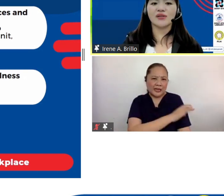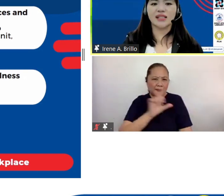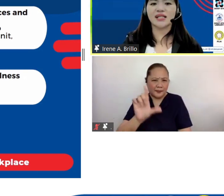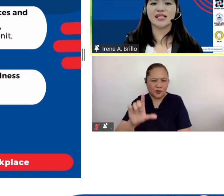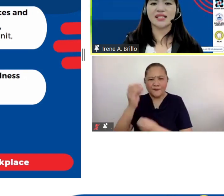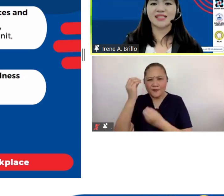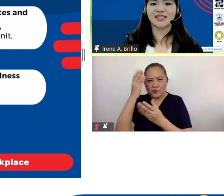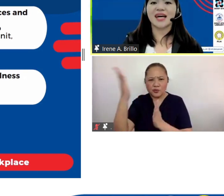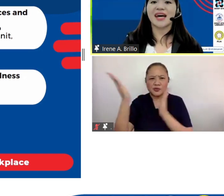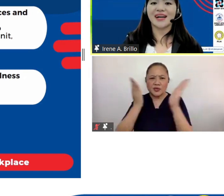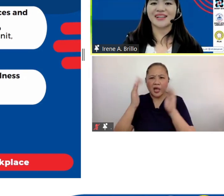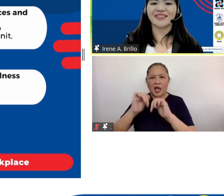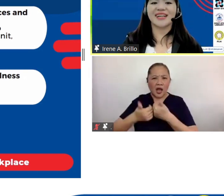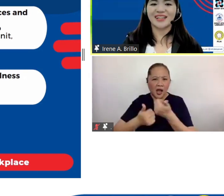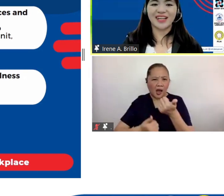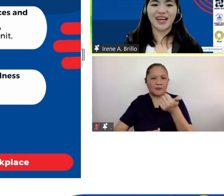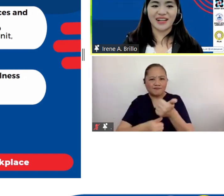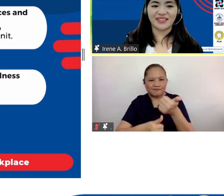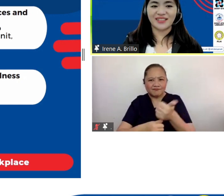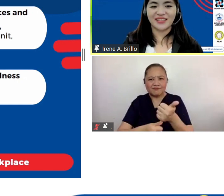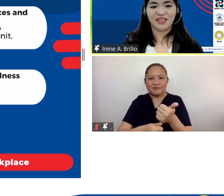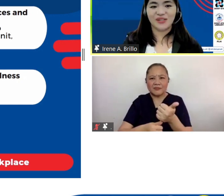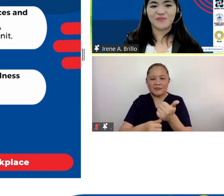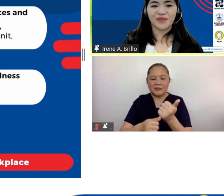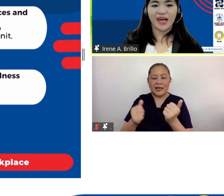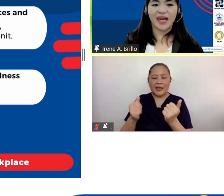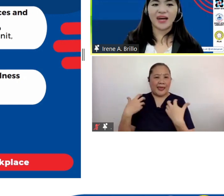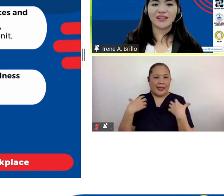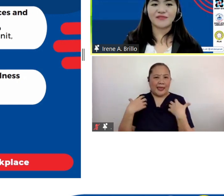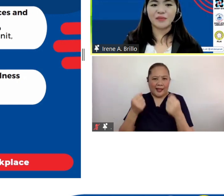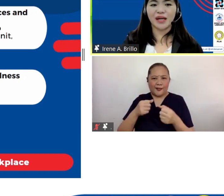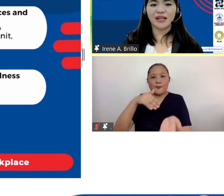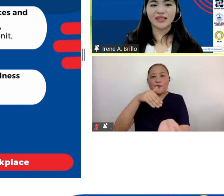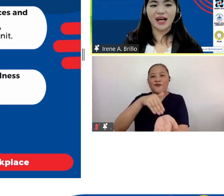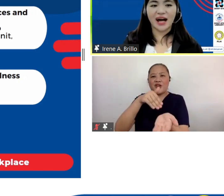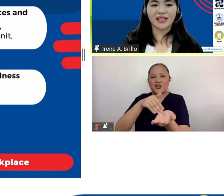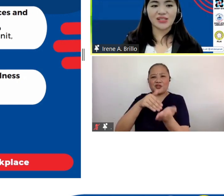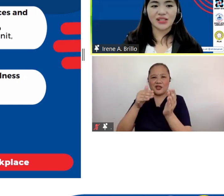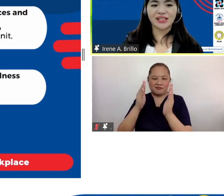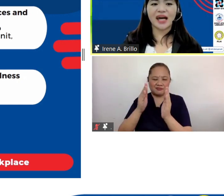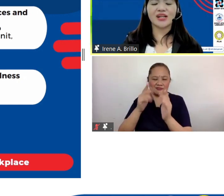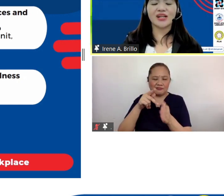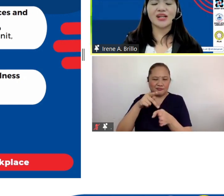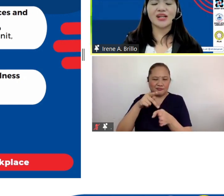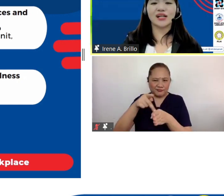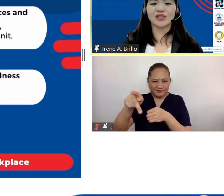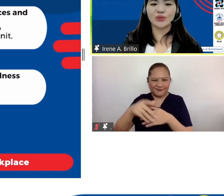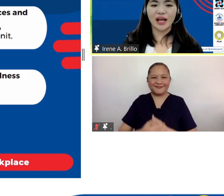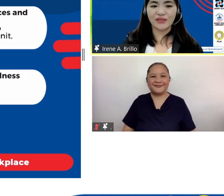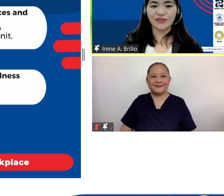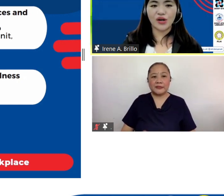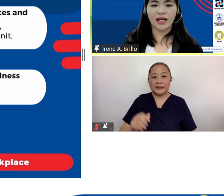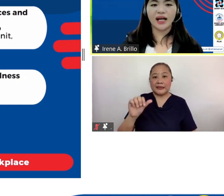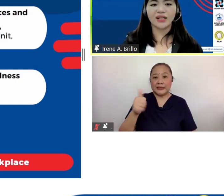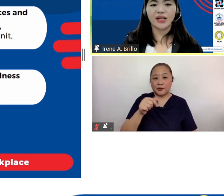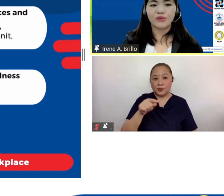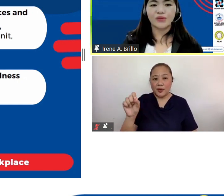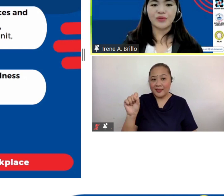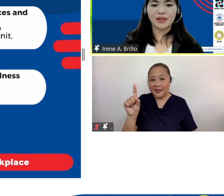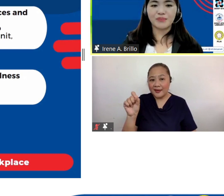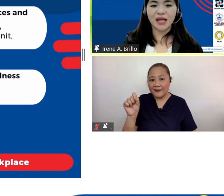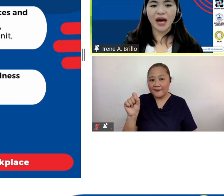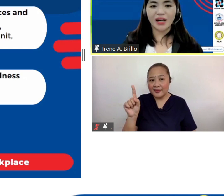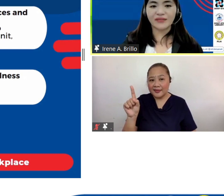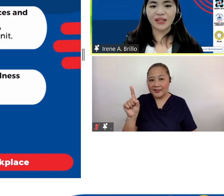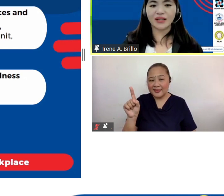it assists health care. And from 10 o'clock to 11 o'clock, we